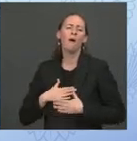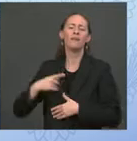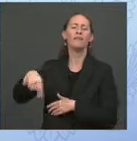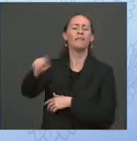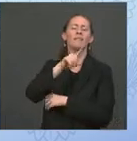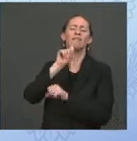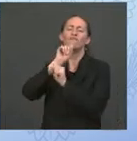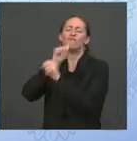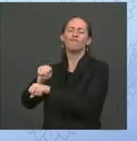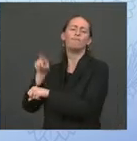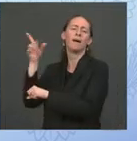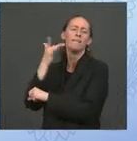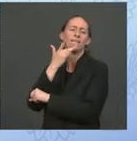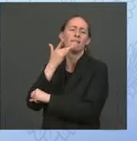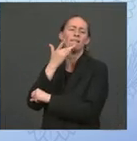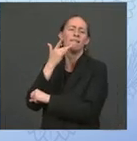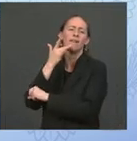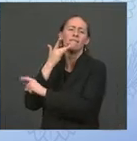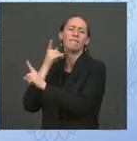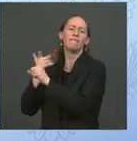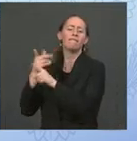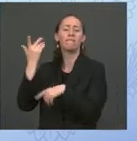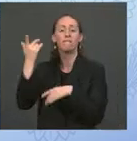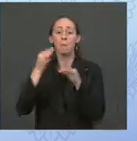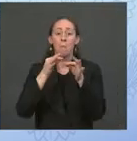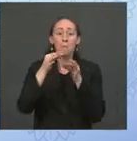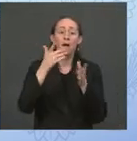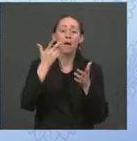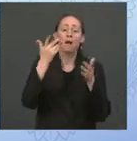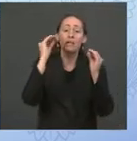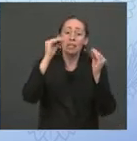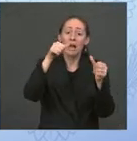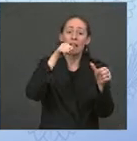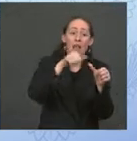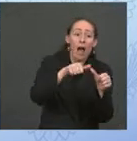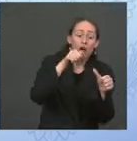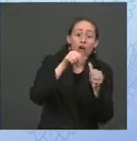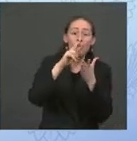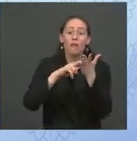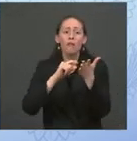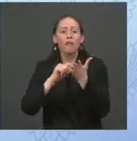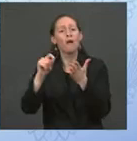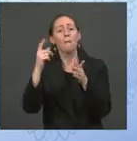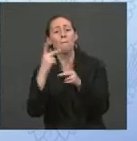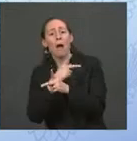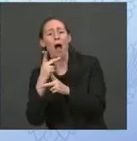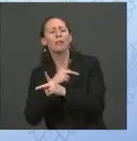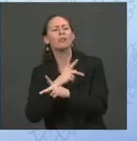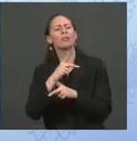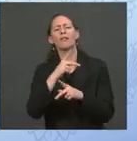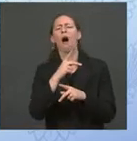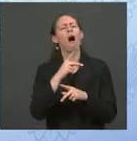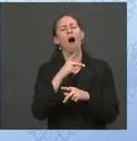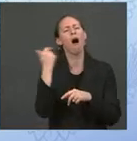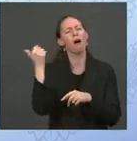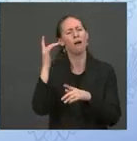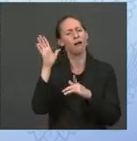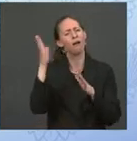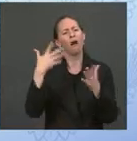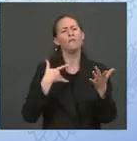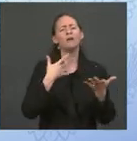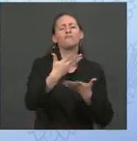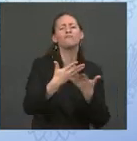She didn't just teach letters and arithmetic. She, like you, opened up new